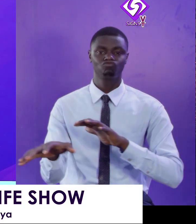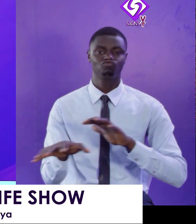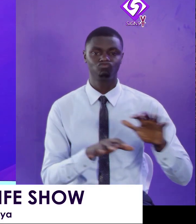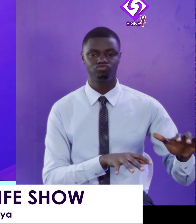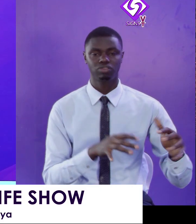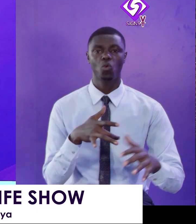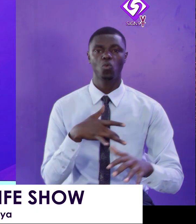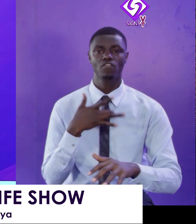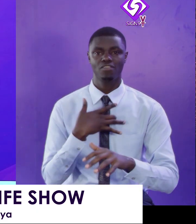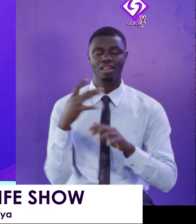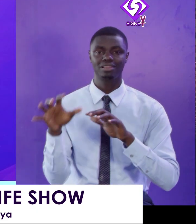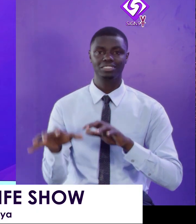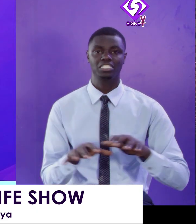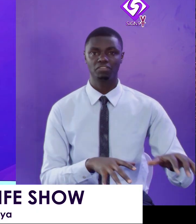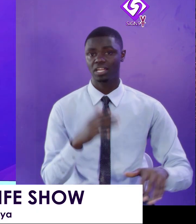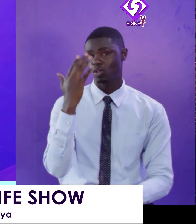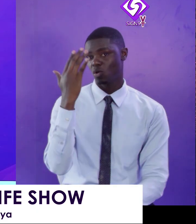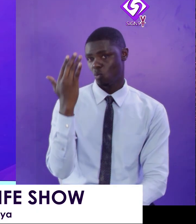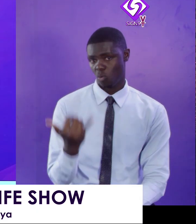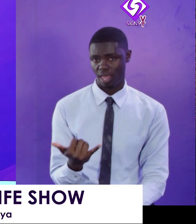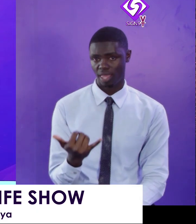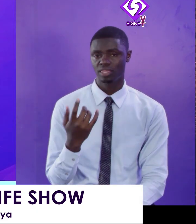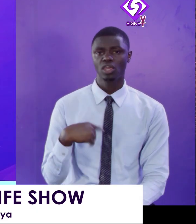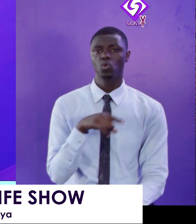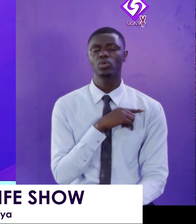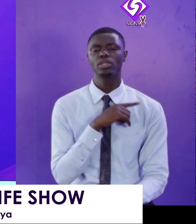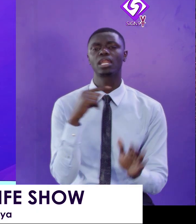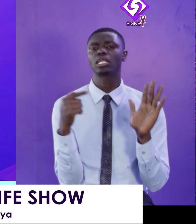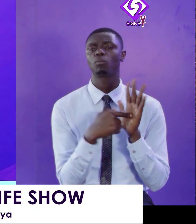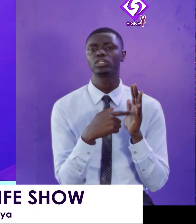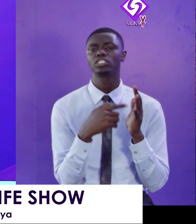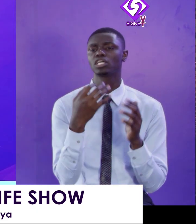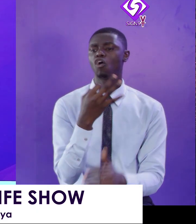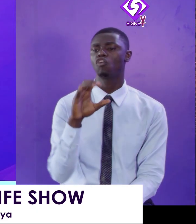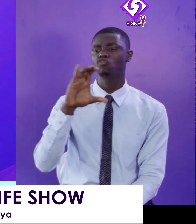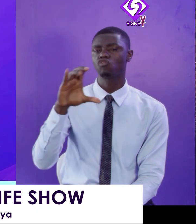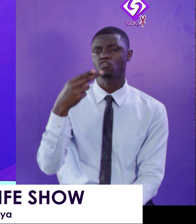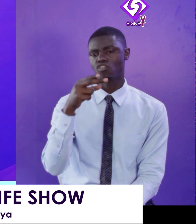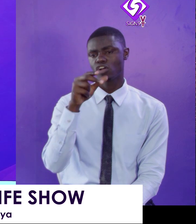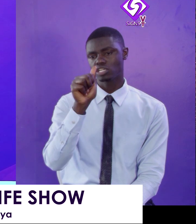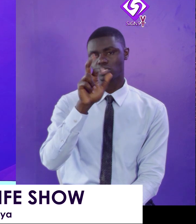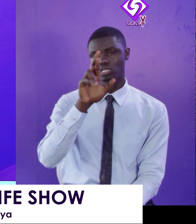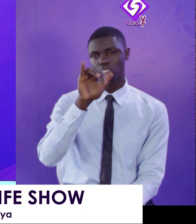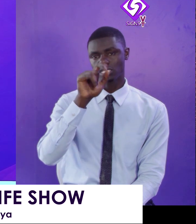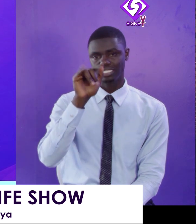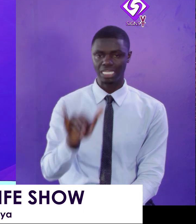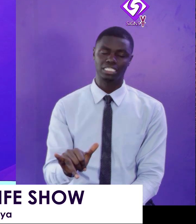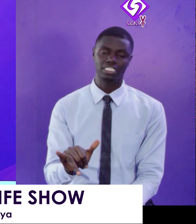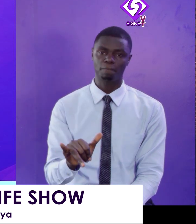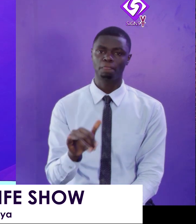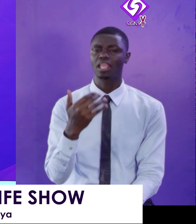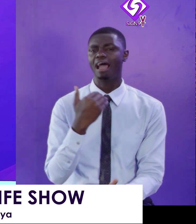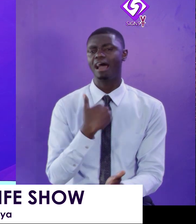it, because we have been at a point of charity. We have, there is a